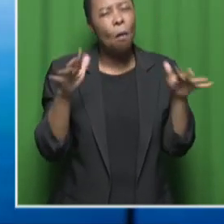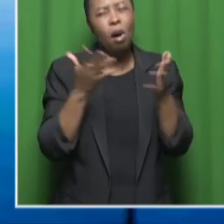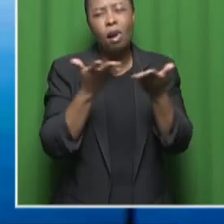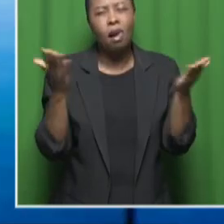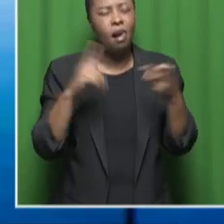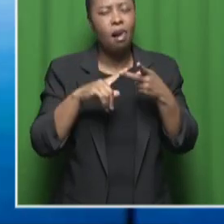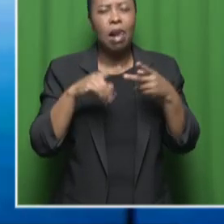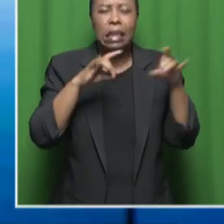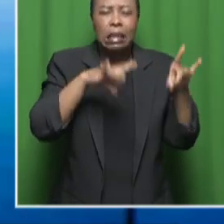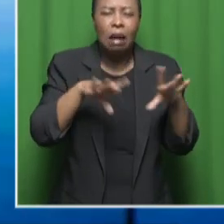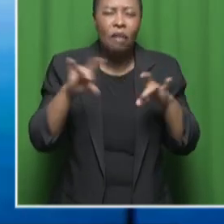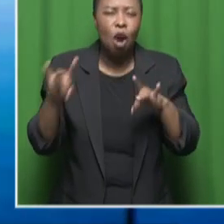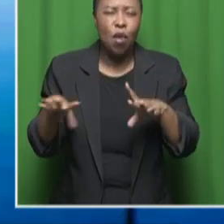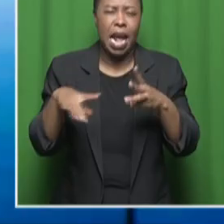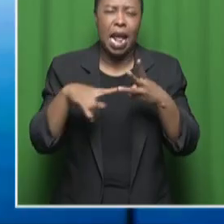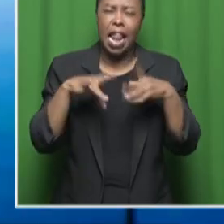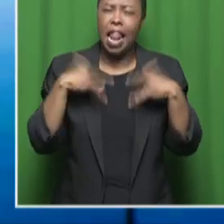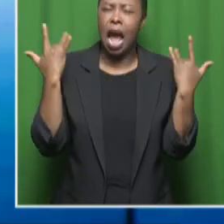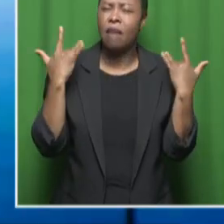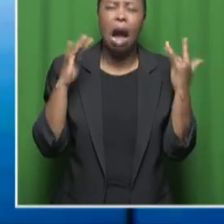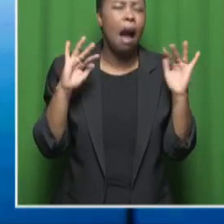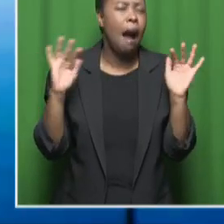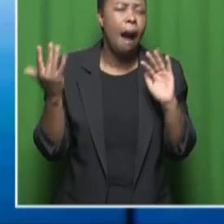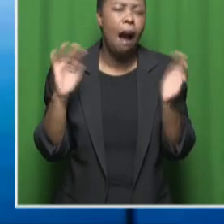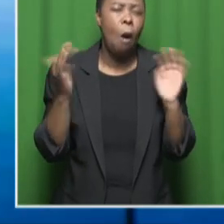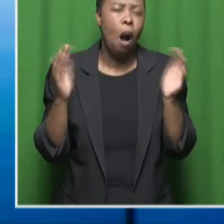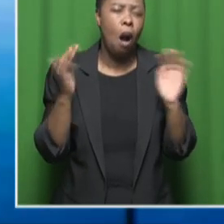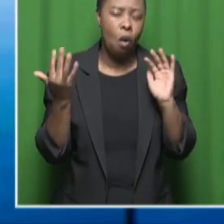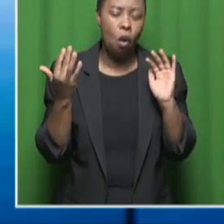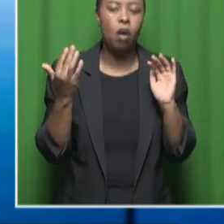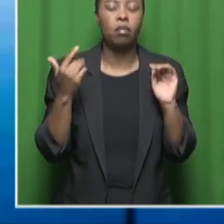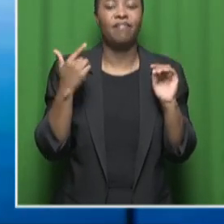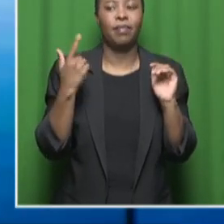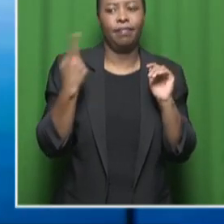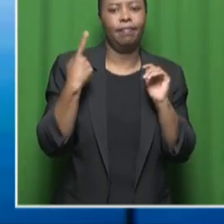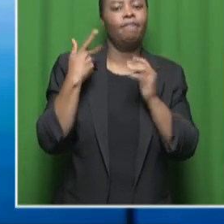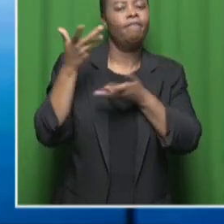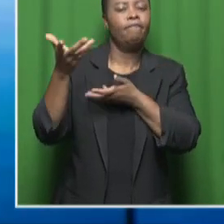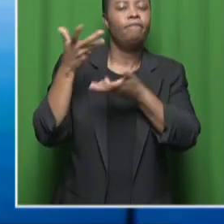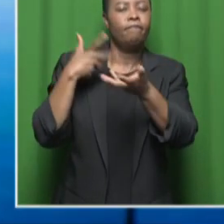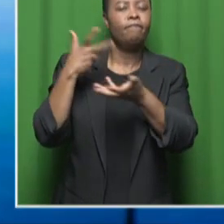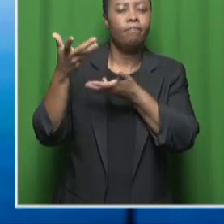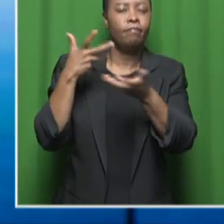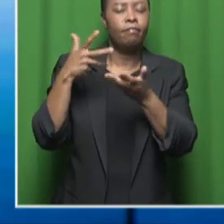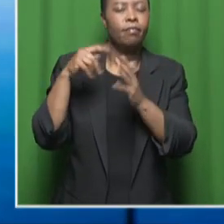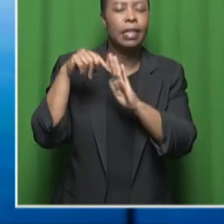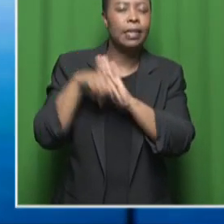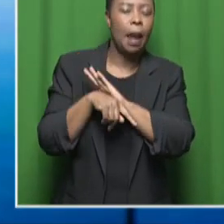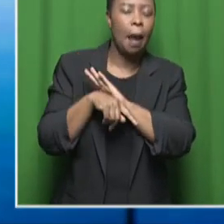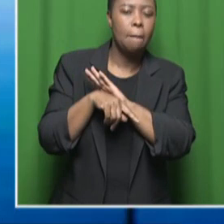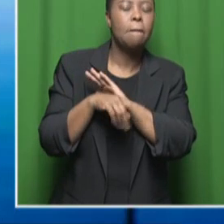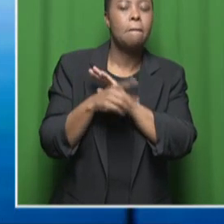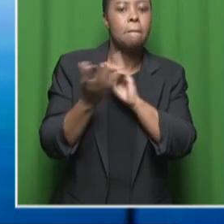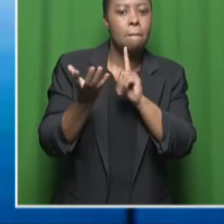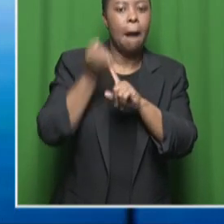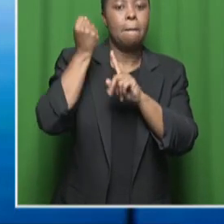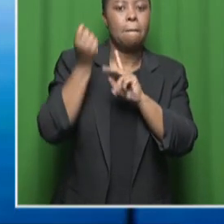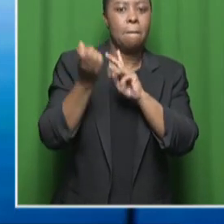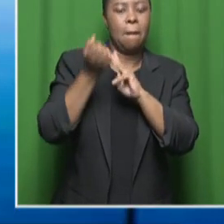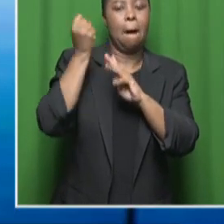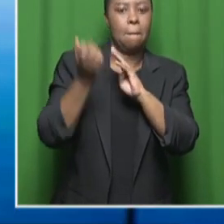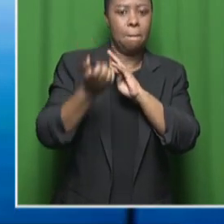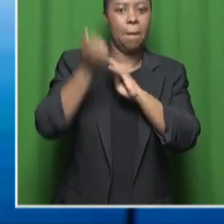suffering, about life, Yeah. we got to go deeper into these different conversations. Yeah. And through that, this was the results